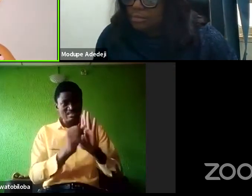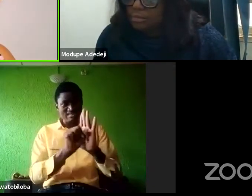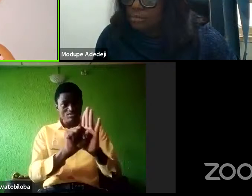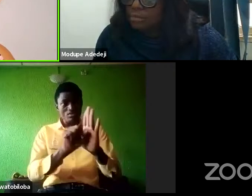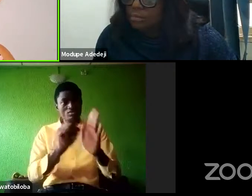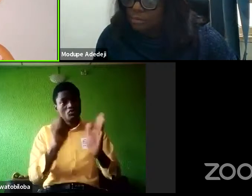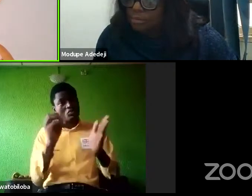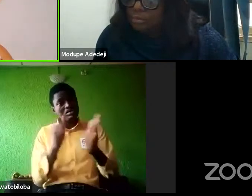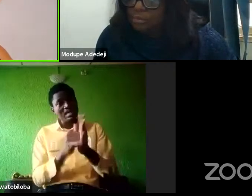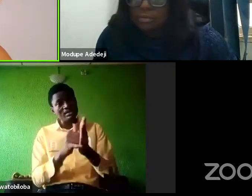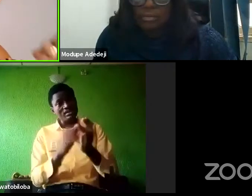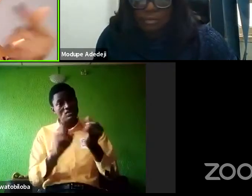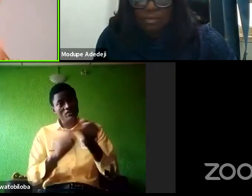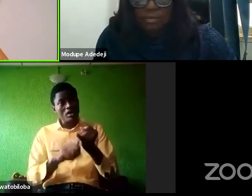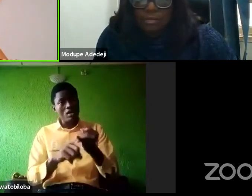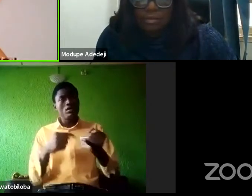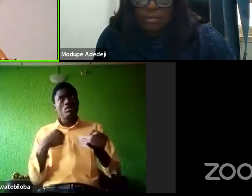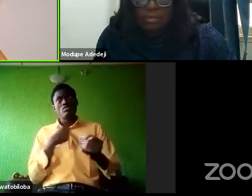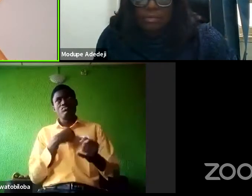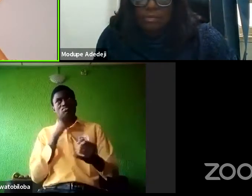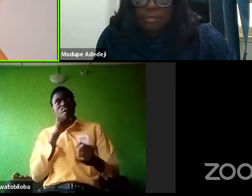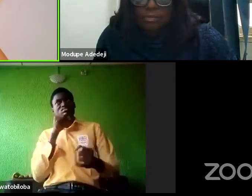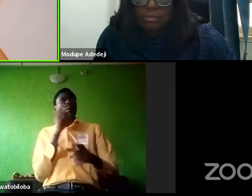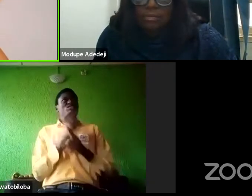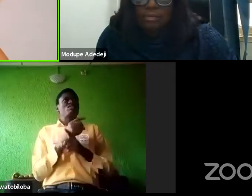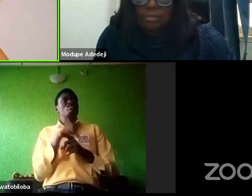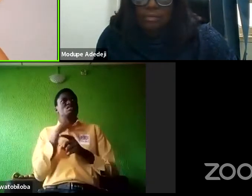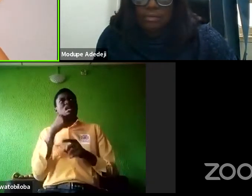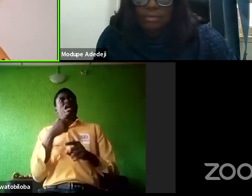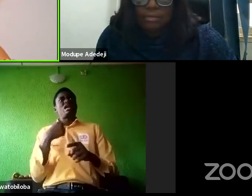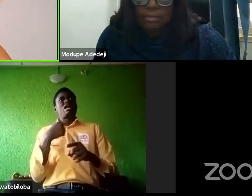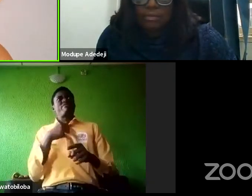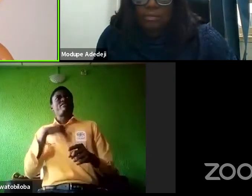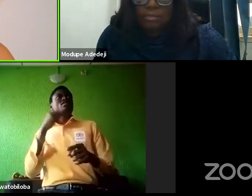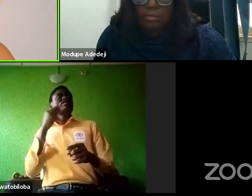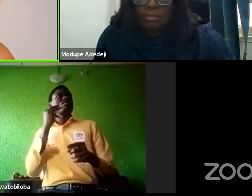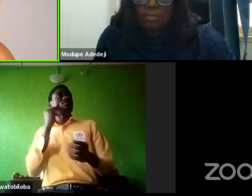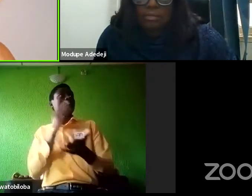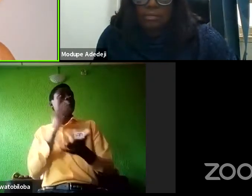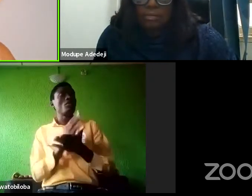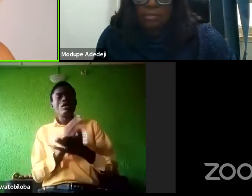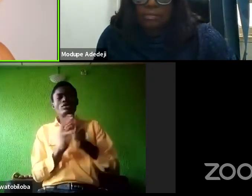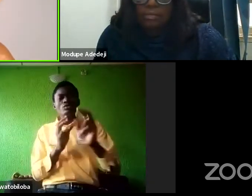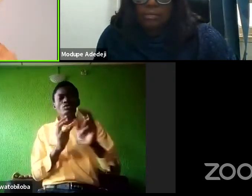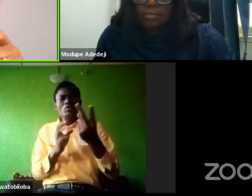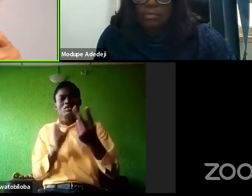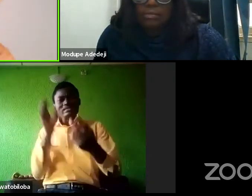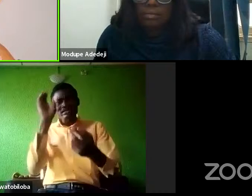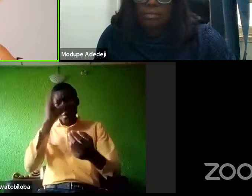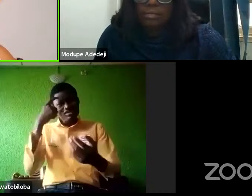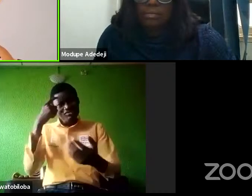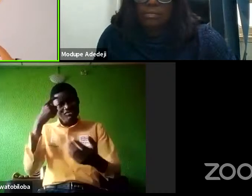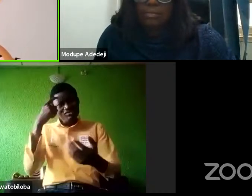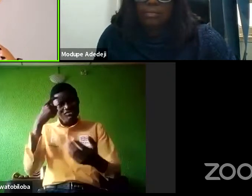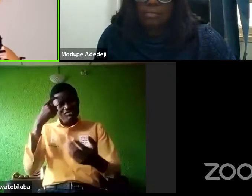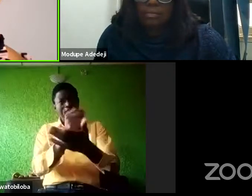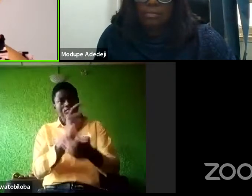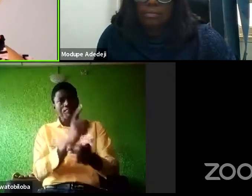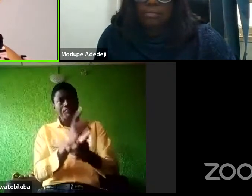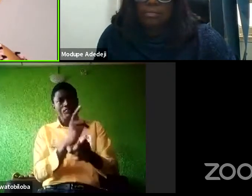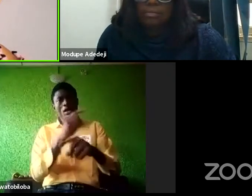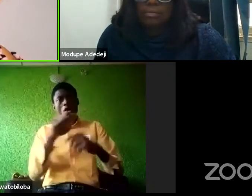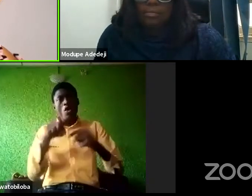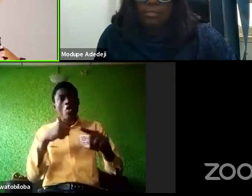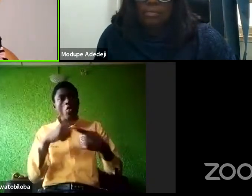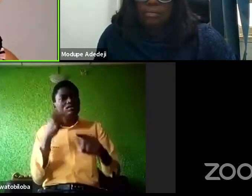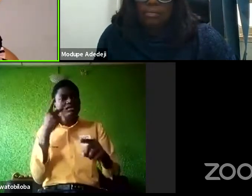just say that we're going through menopause. Number two, we seek help adequately. So when you see women saying that they have something crawling around